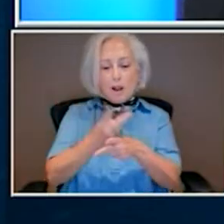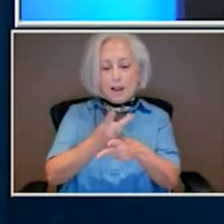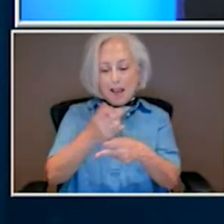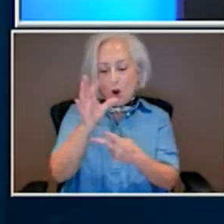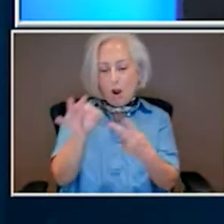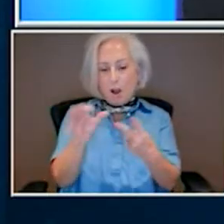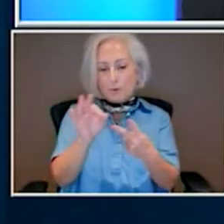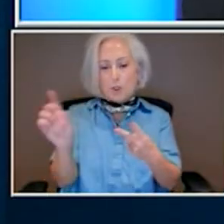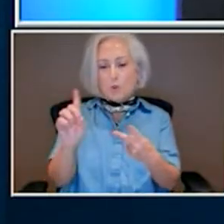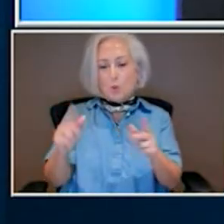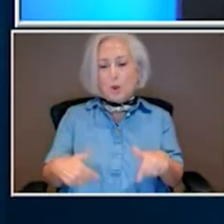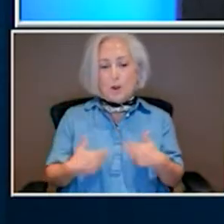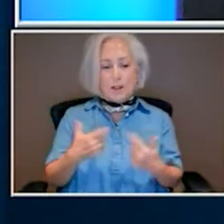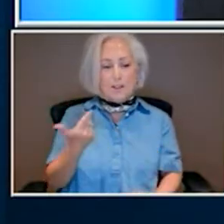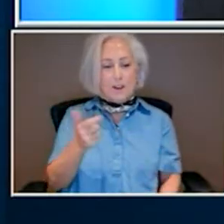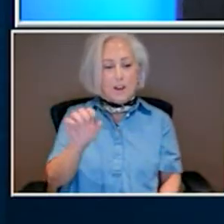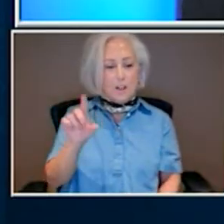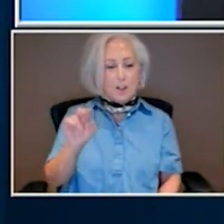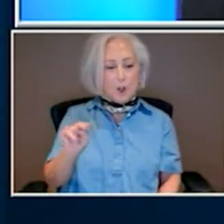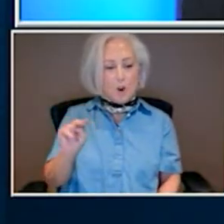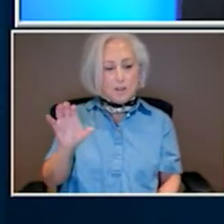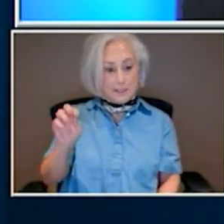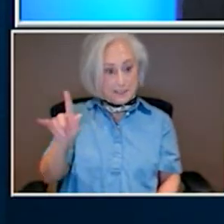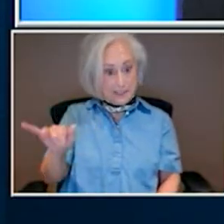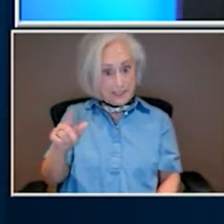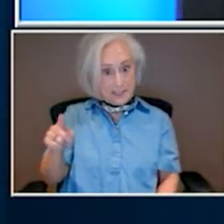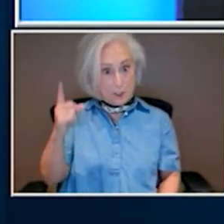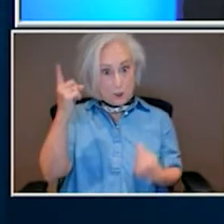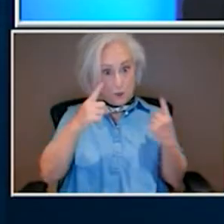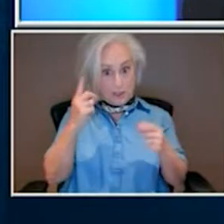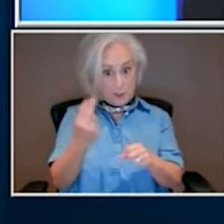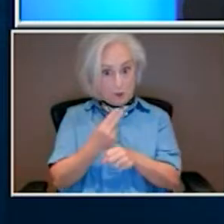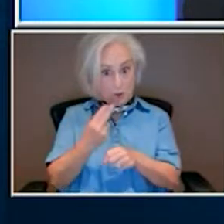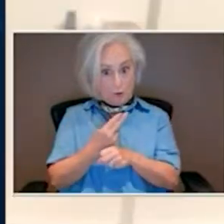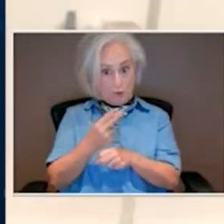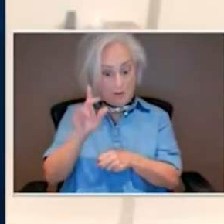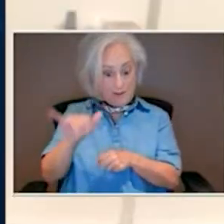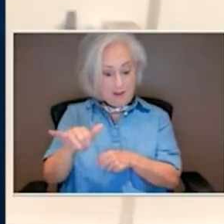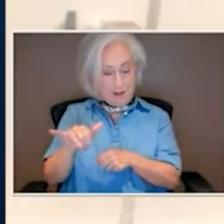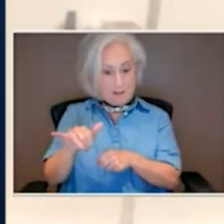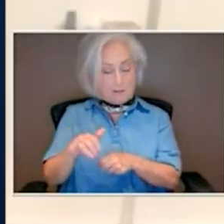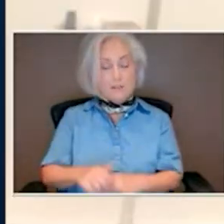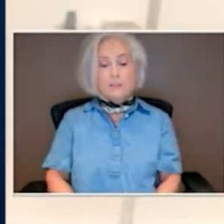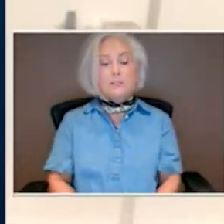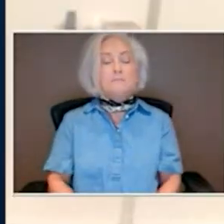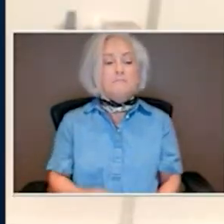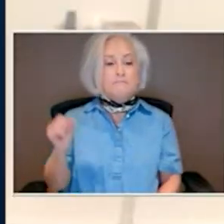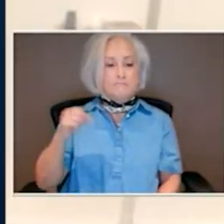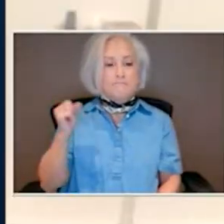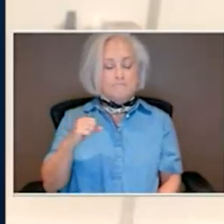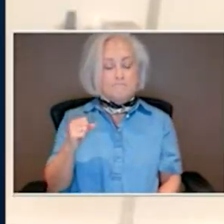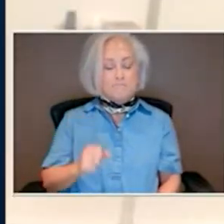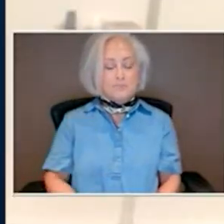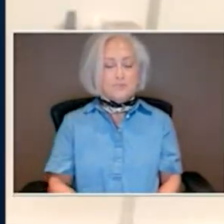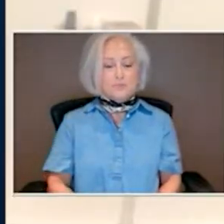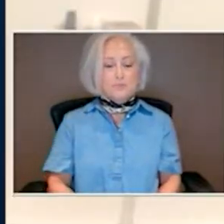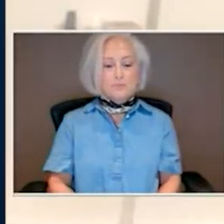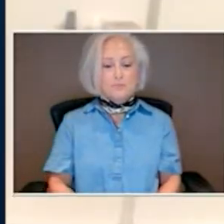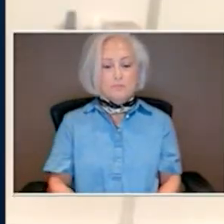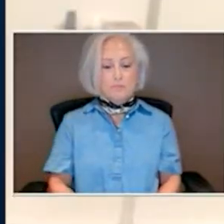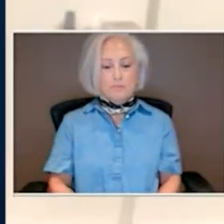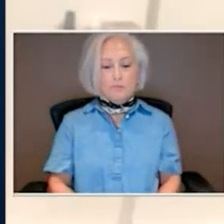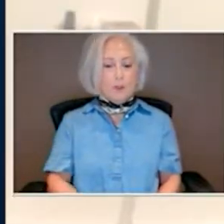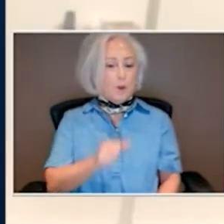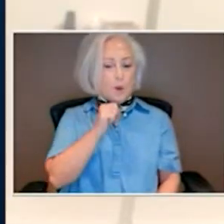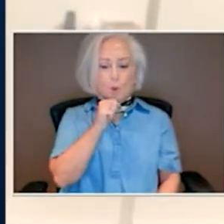live in Garden City? Did you consider utilizing those? I did. So we